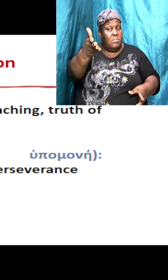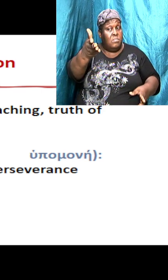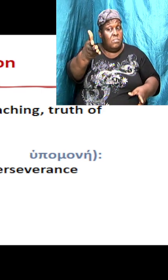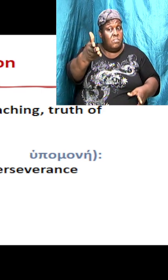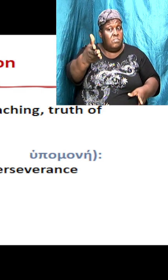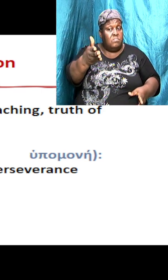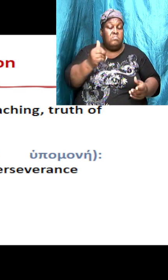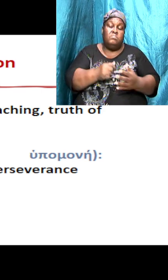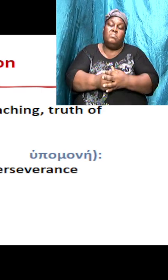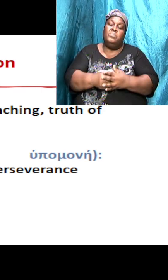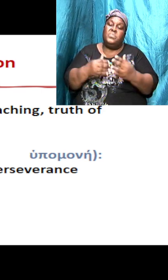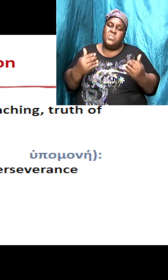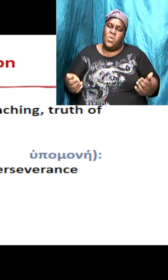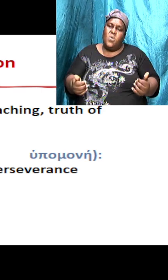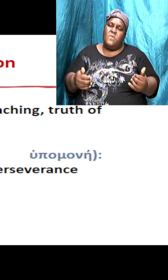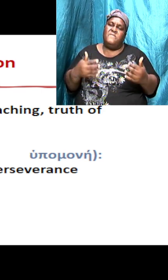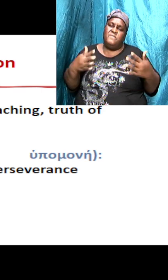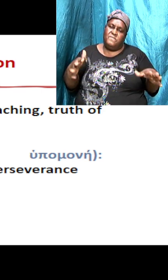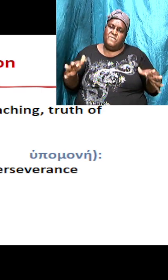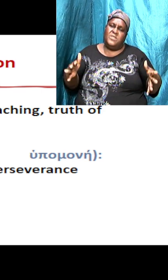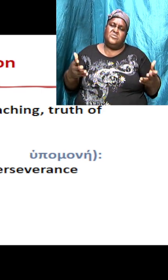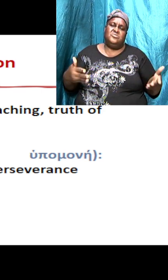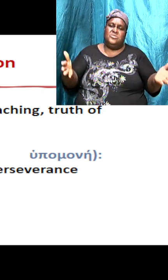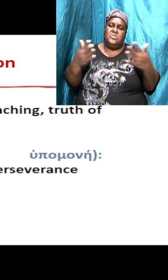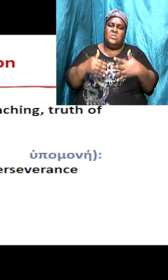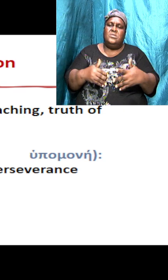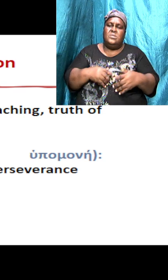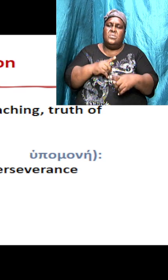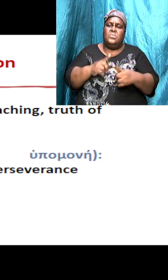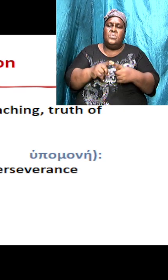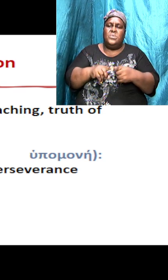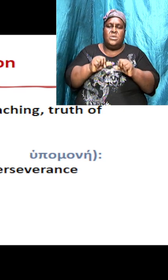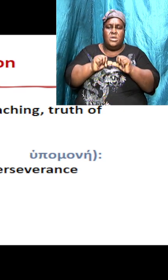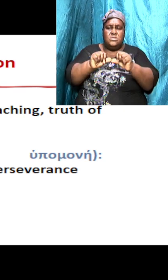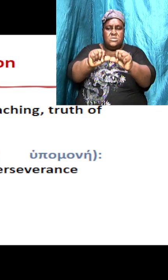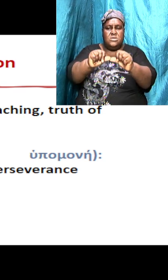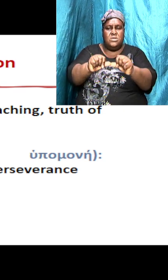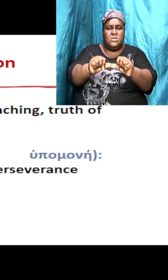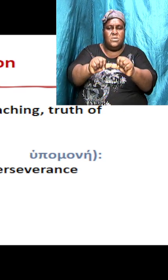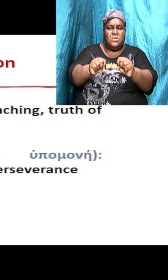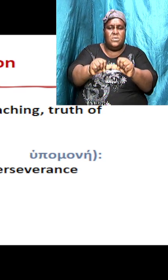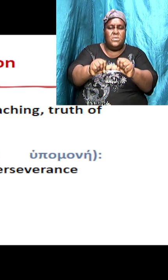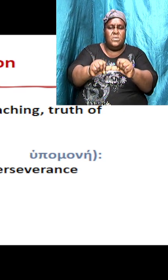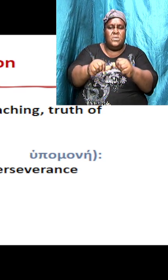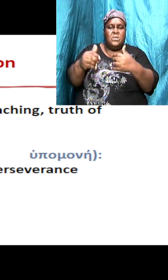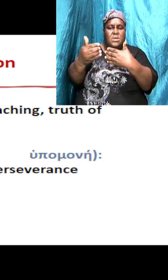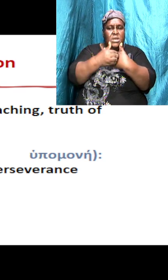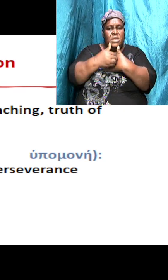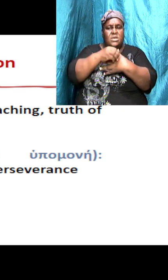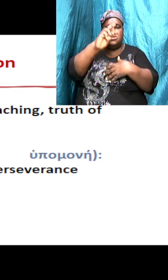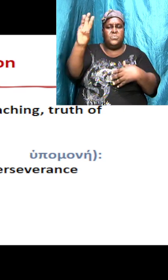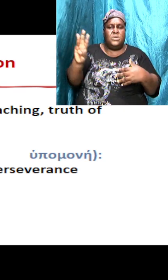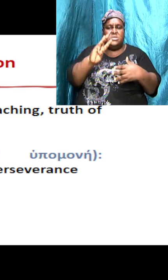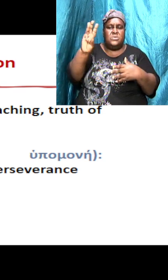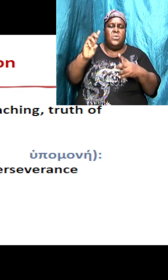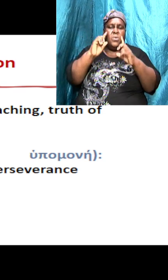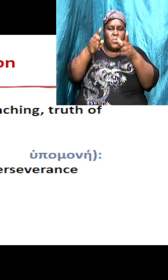here. When we pick up God's willing next week, we will go into the rebuke.